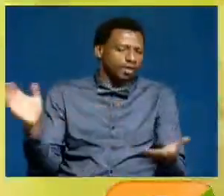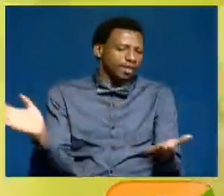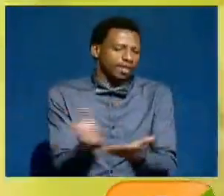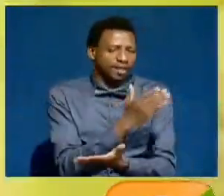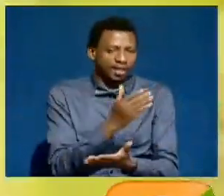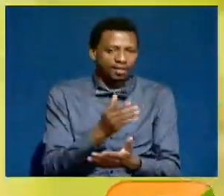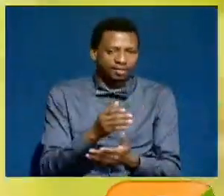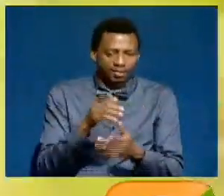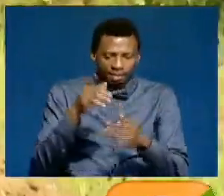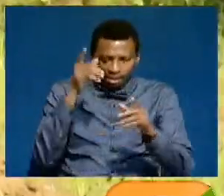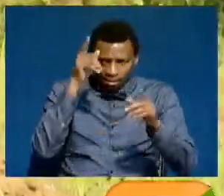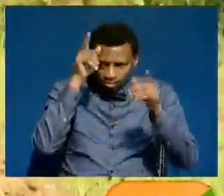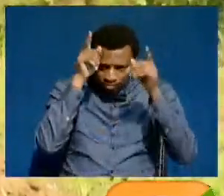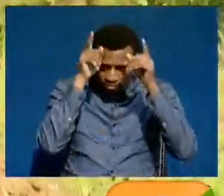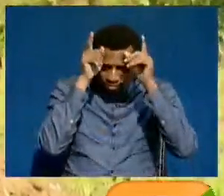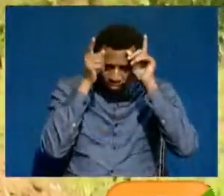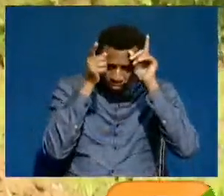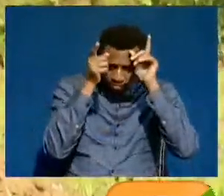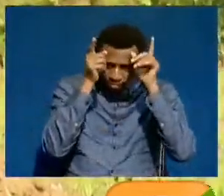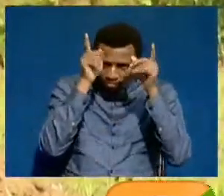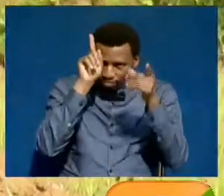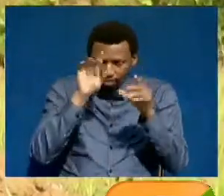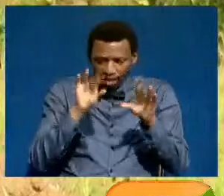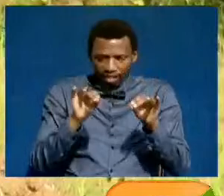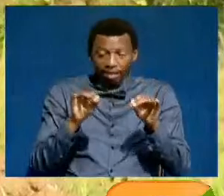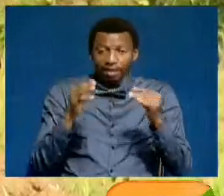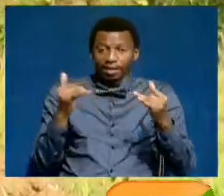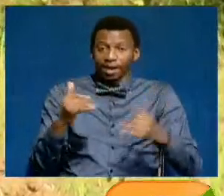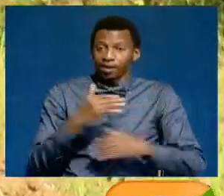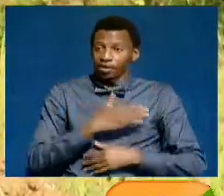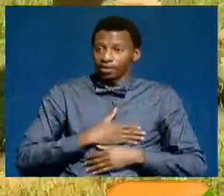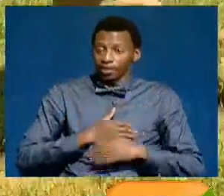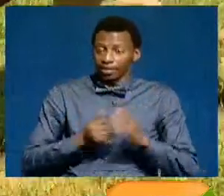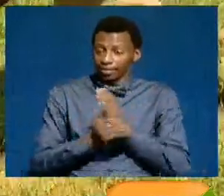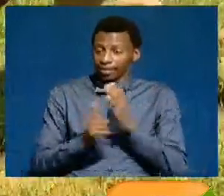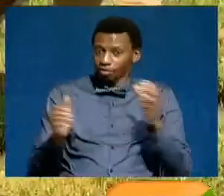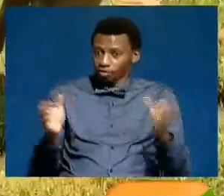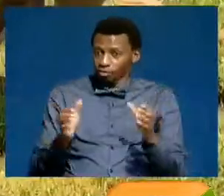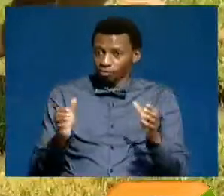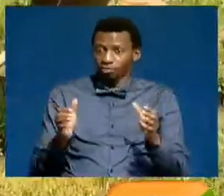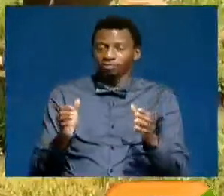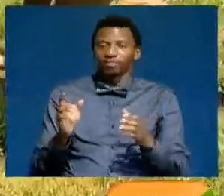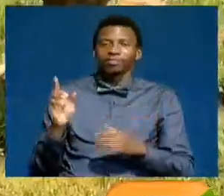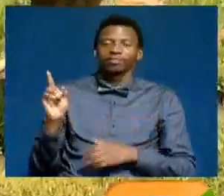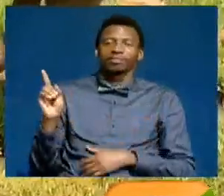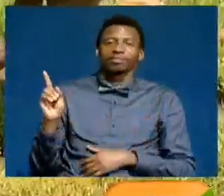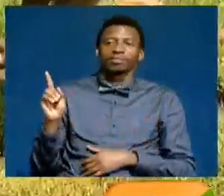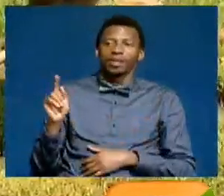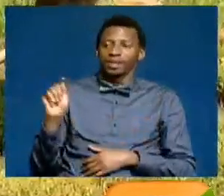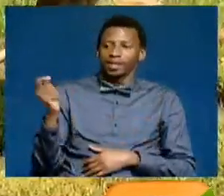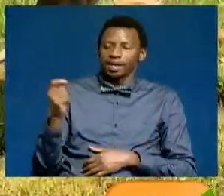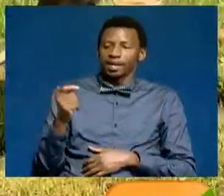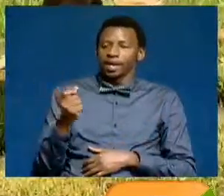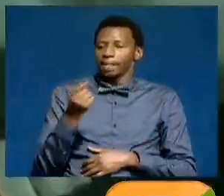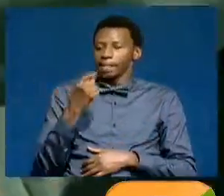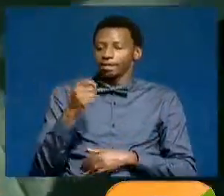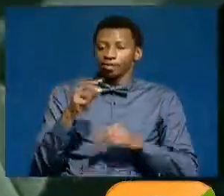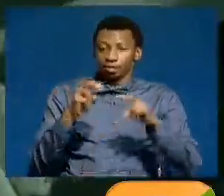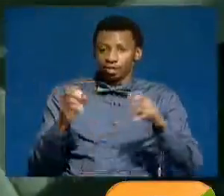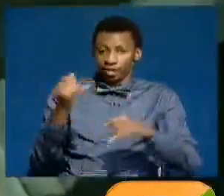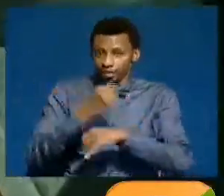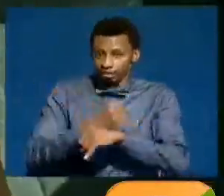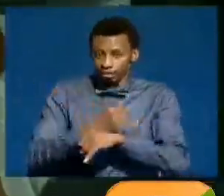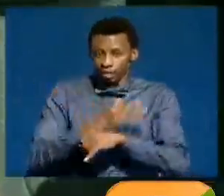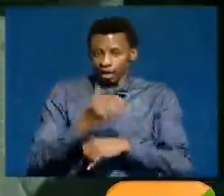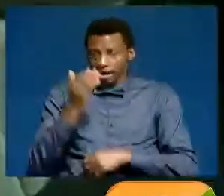Now, scientists offer new hope. A pilot project by the Kenya Medical Research Institute and the Israeli Ben Gurion University